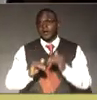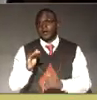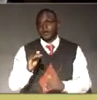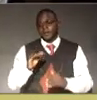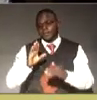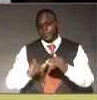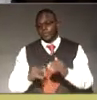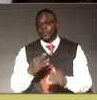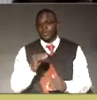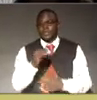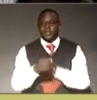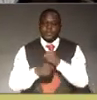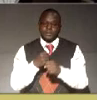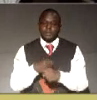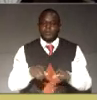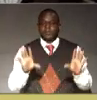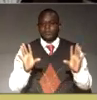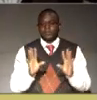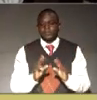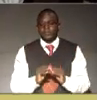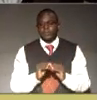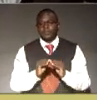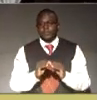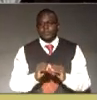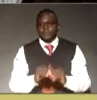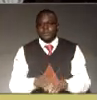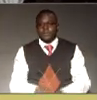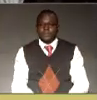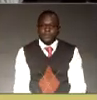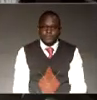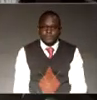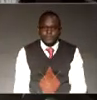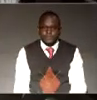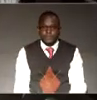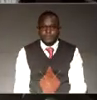below 20. John Barnes, Sentamo, reporting.